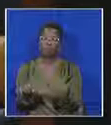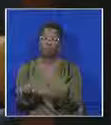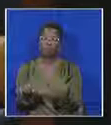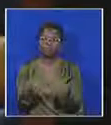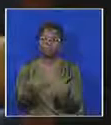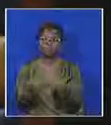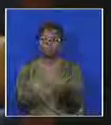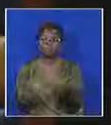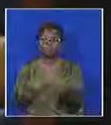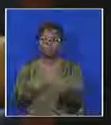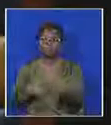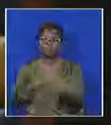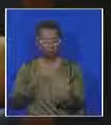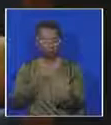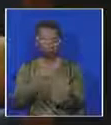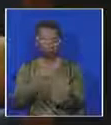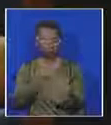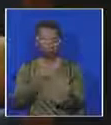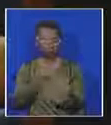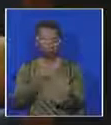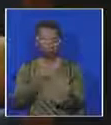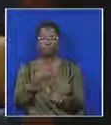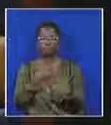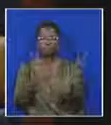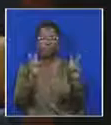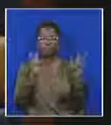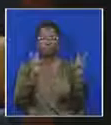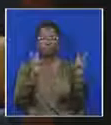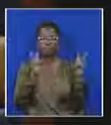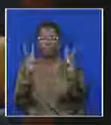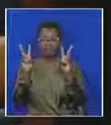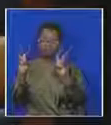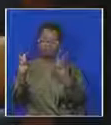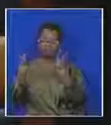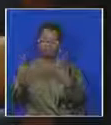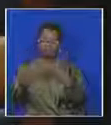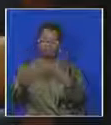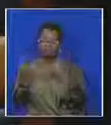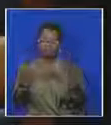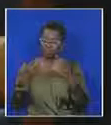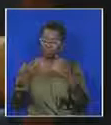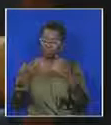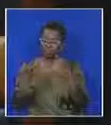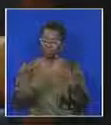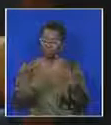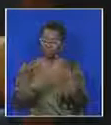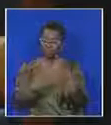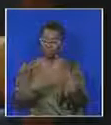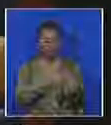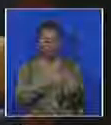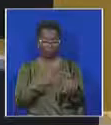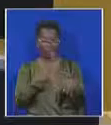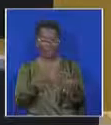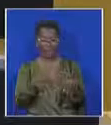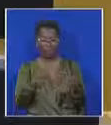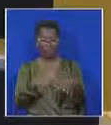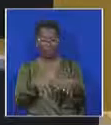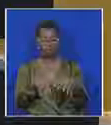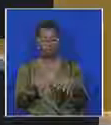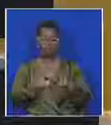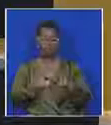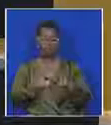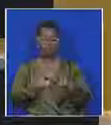Deputy President, we don't make statements that racially characterize members of the House.